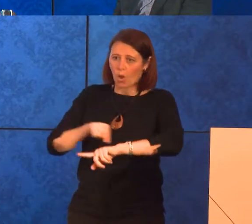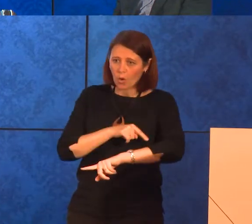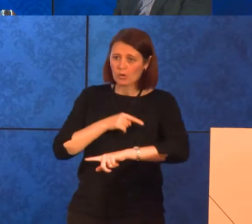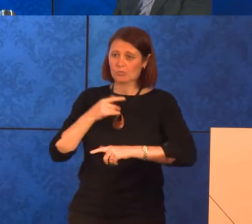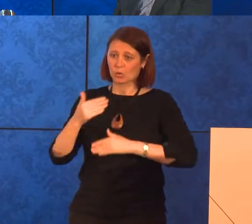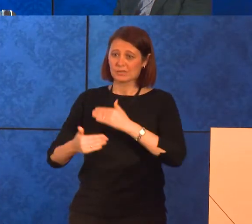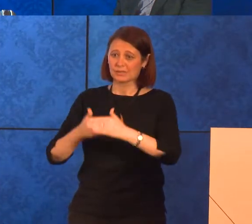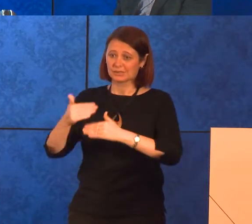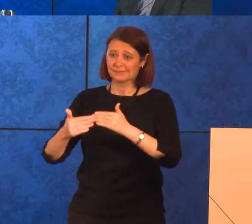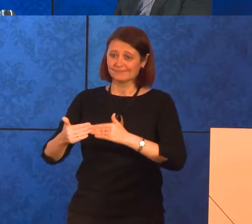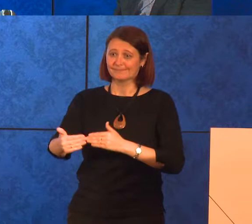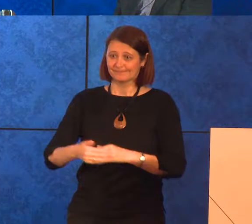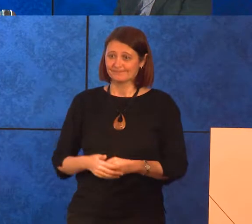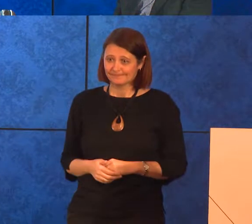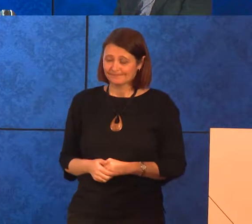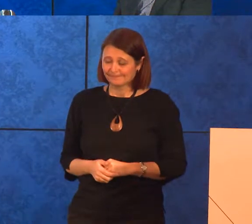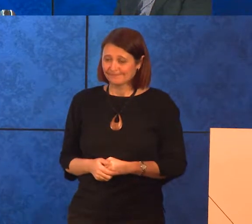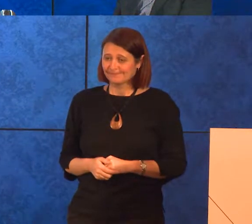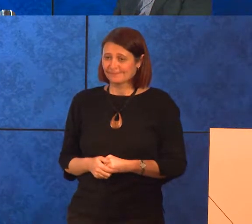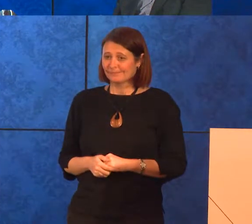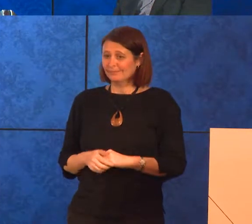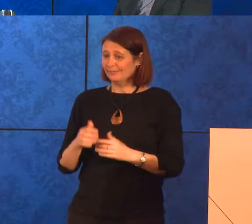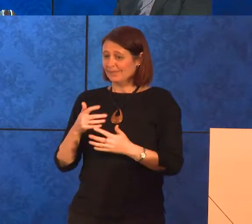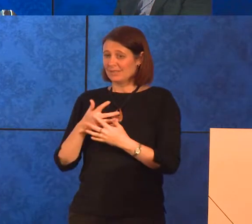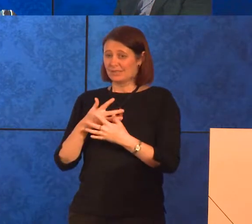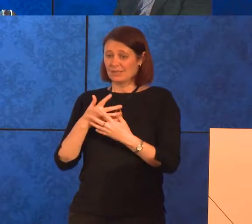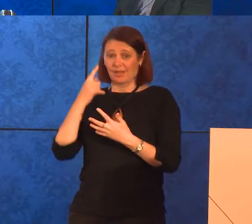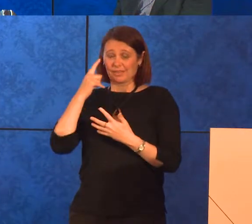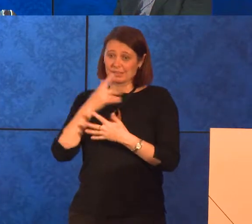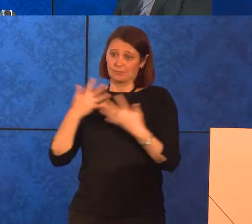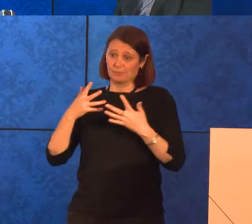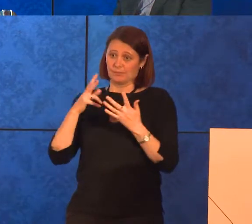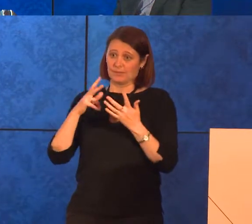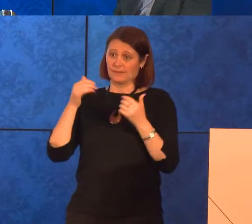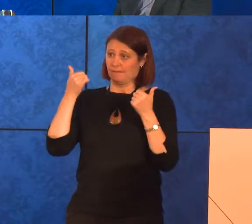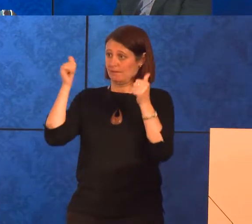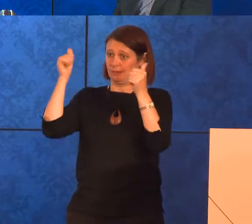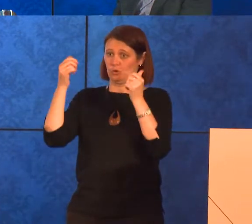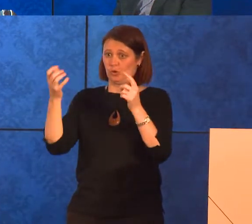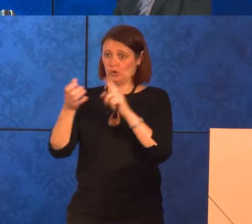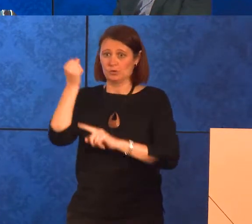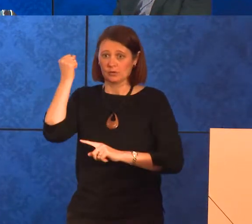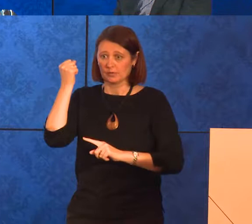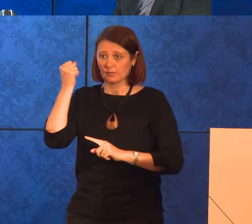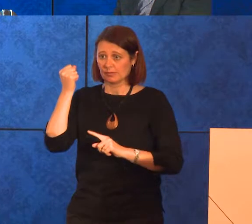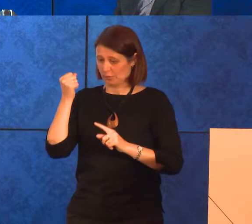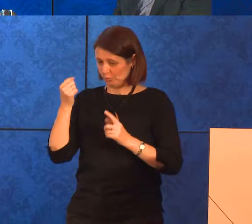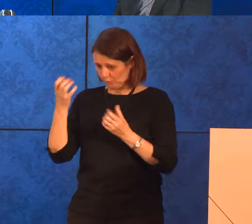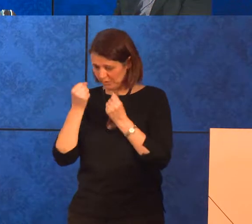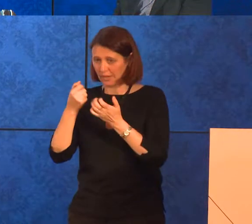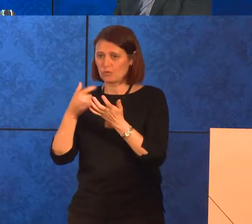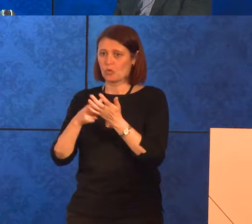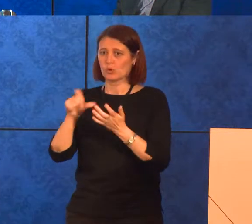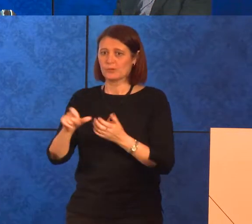process ahead of us, that it's been a significant victory to get a Royal Commission, as it always is and has been for all of these